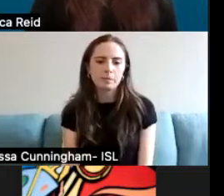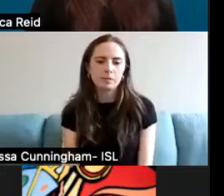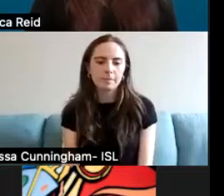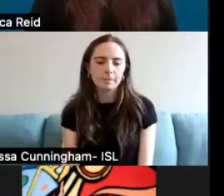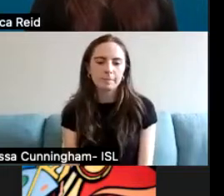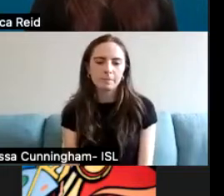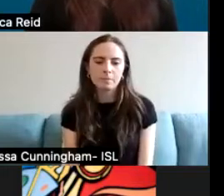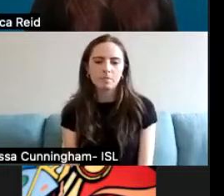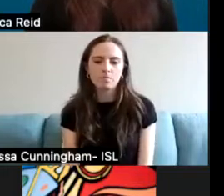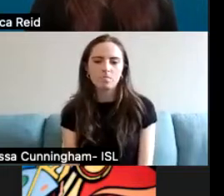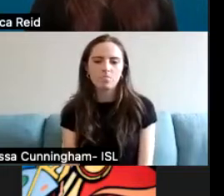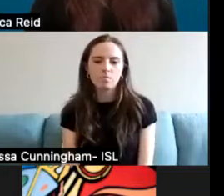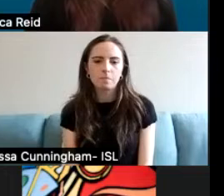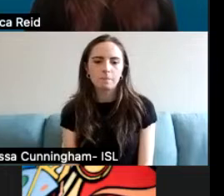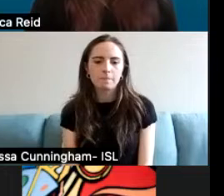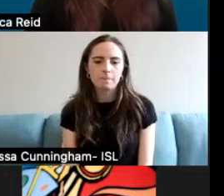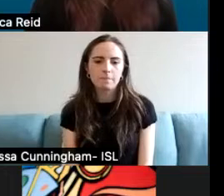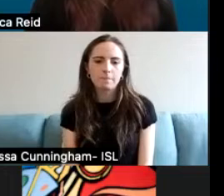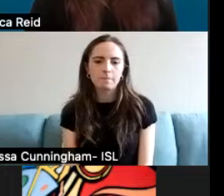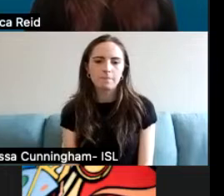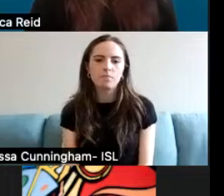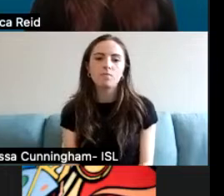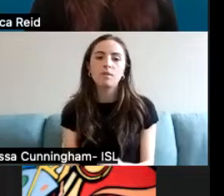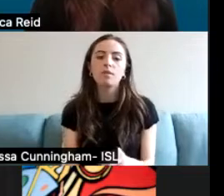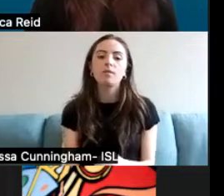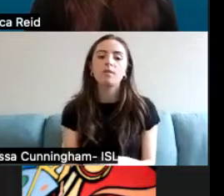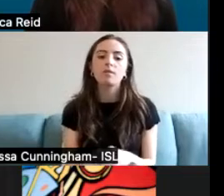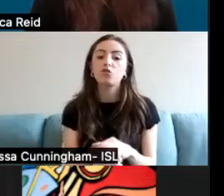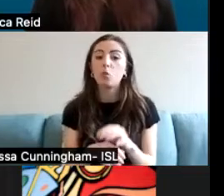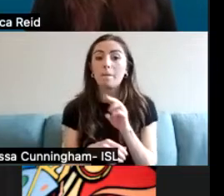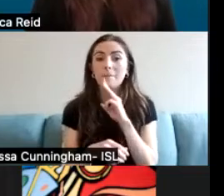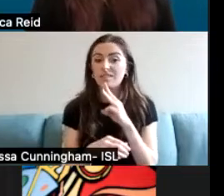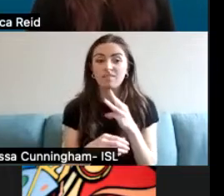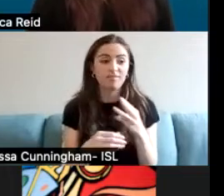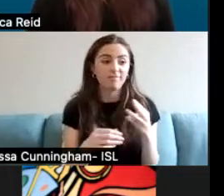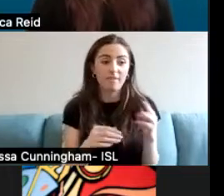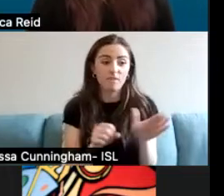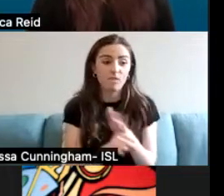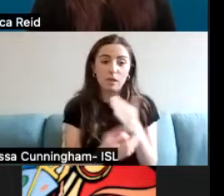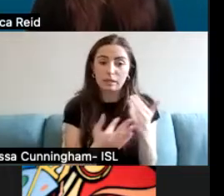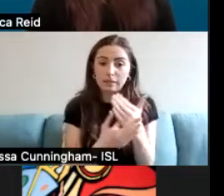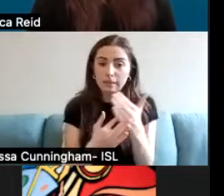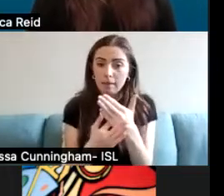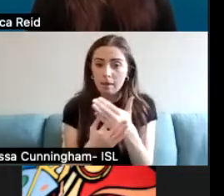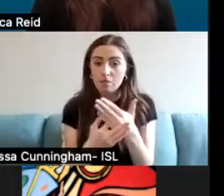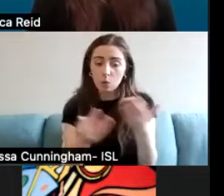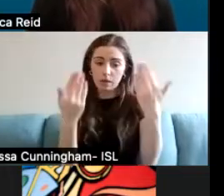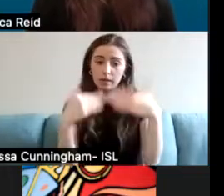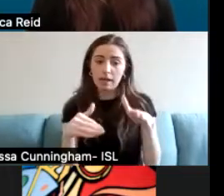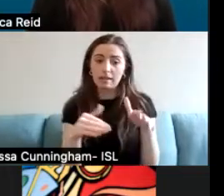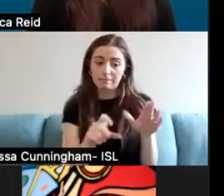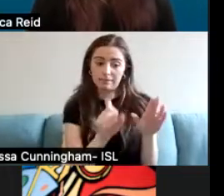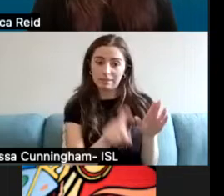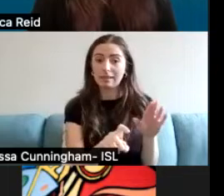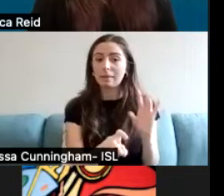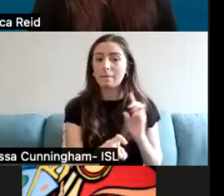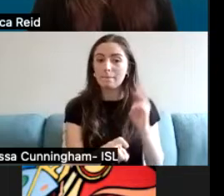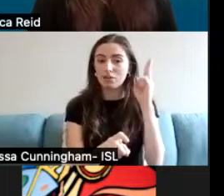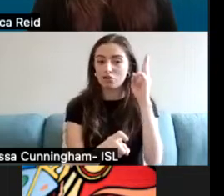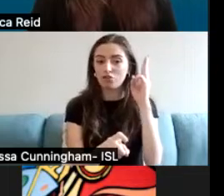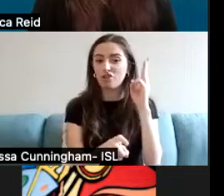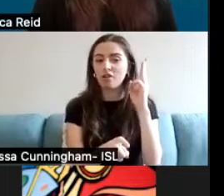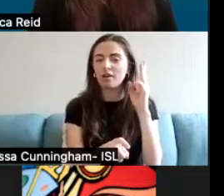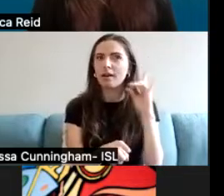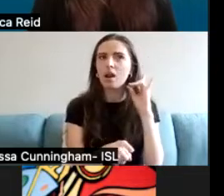data. It's perfectly accessible. Let's continue. Blue illustration of an ear with radiating lines indicating sounds,